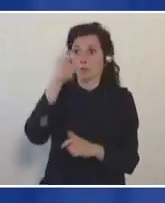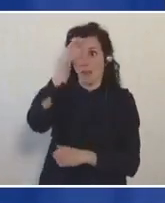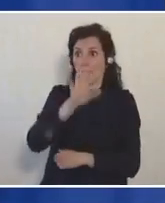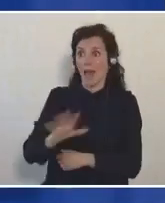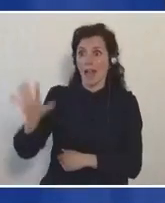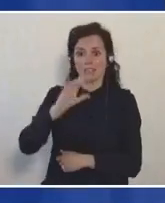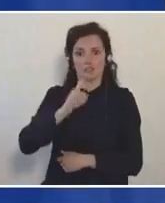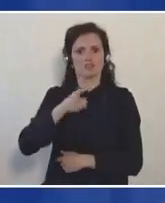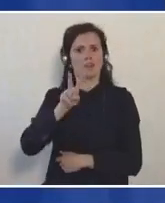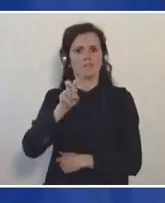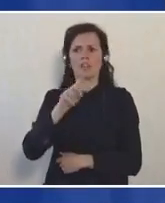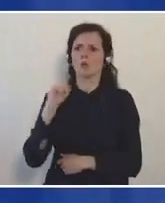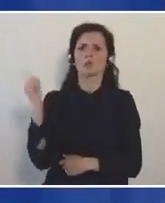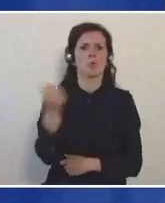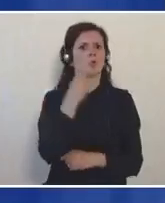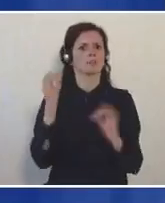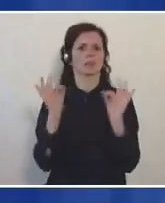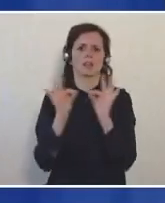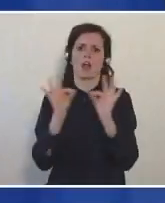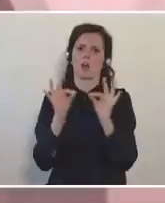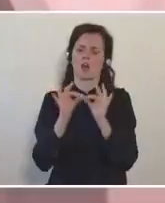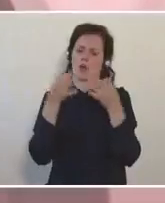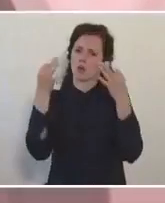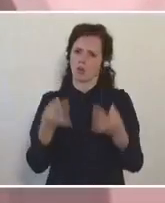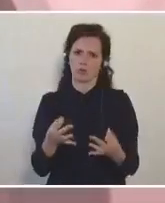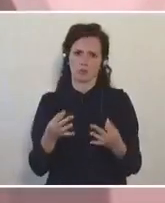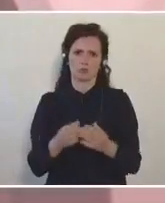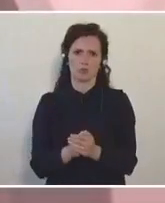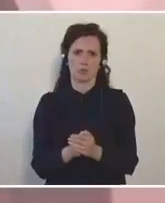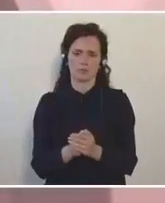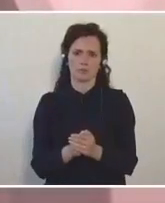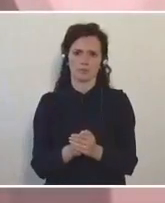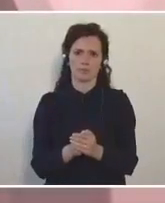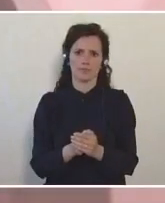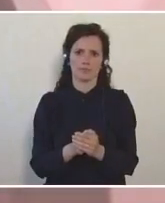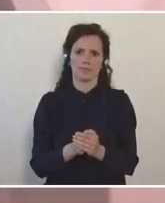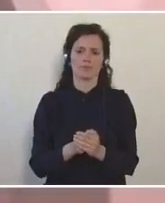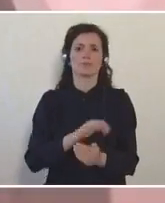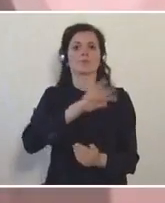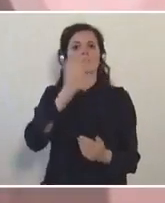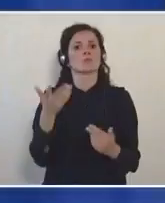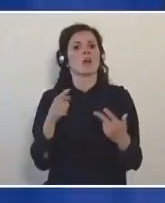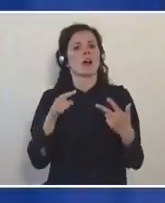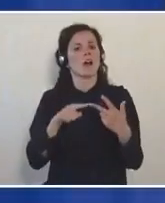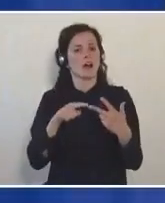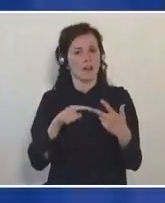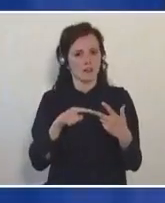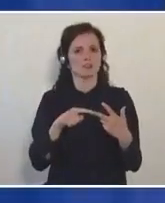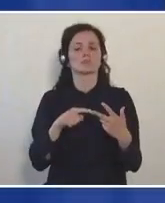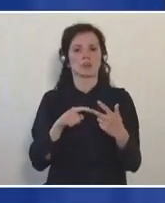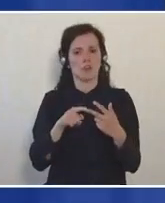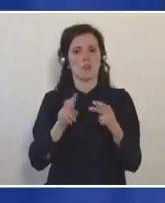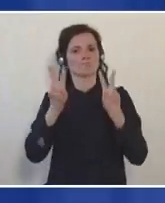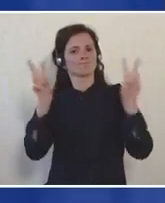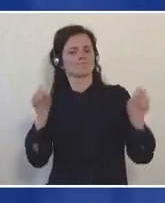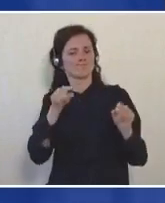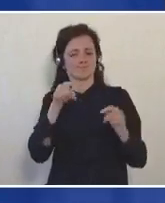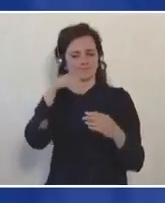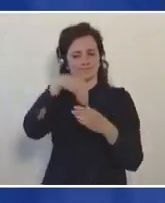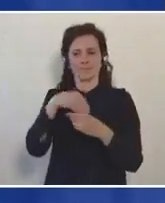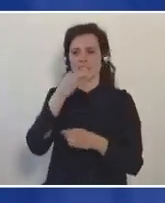another topic that is in the Rome Declaration is the commitment to the One Health